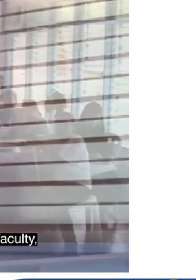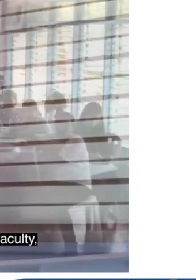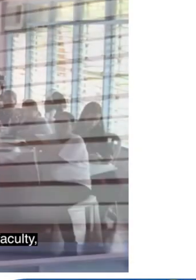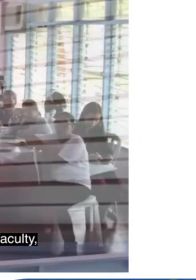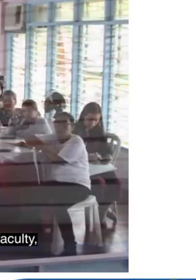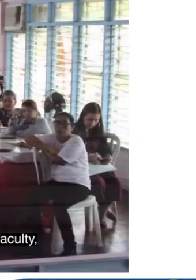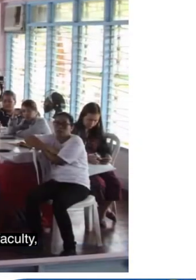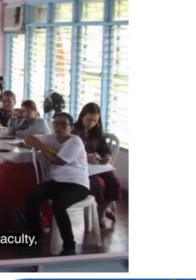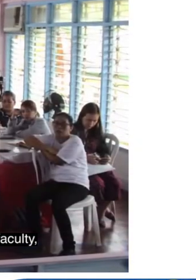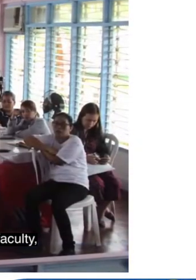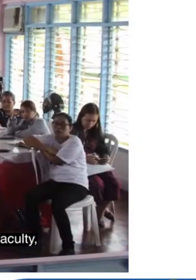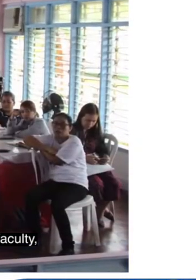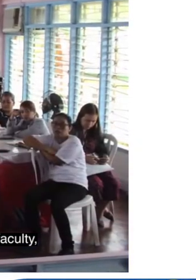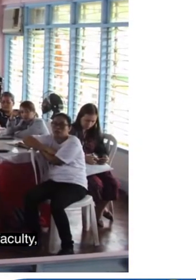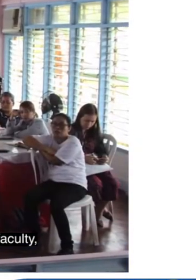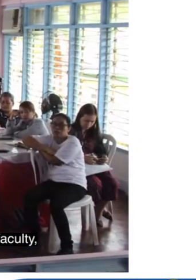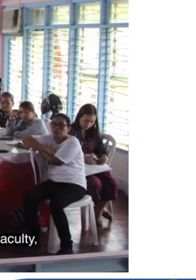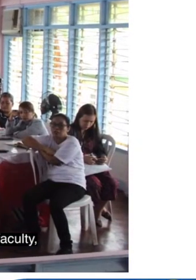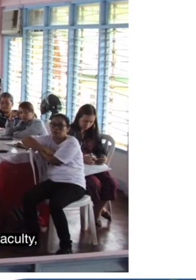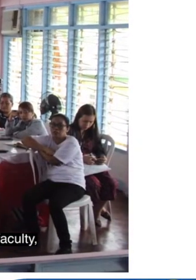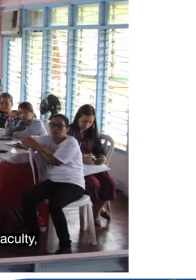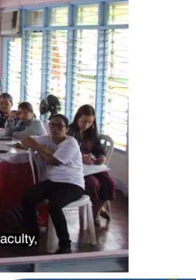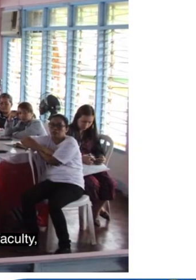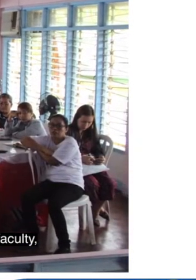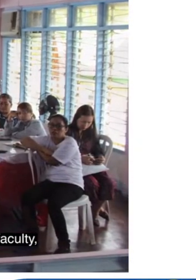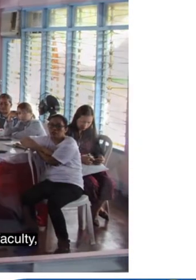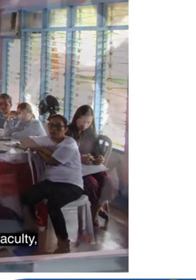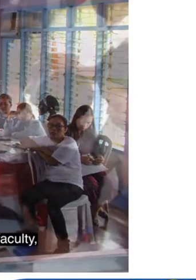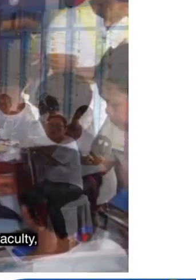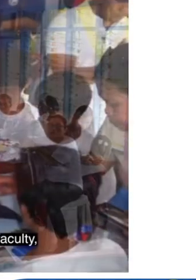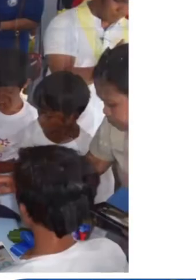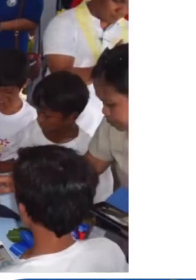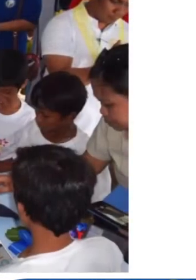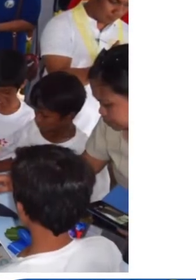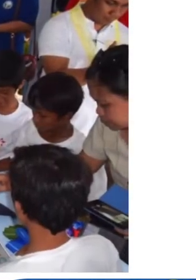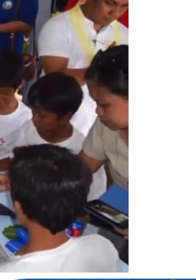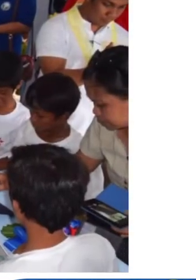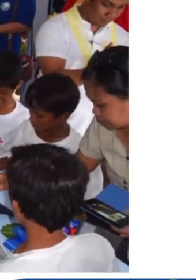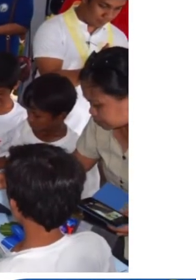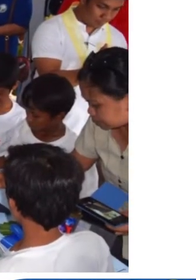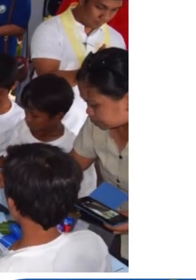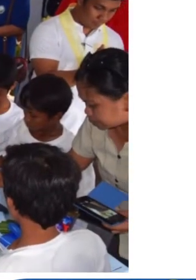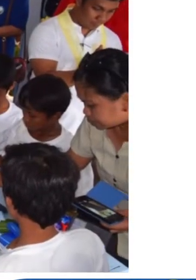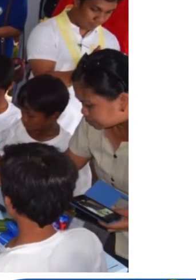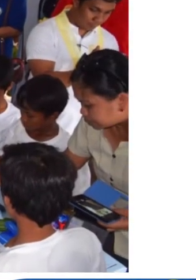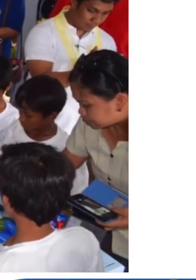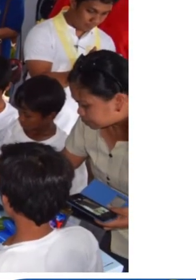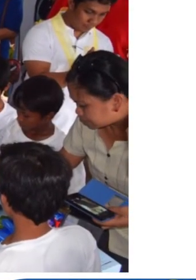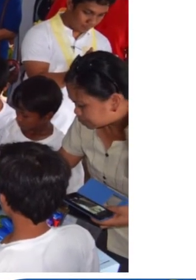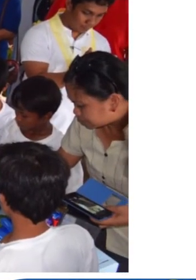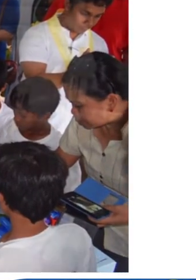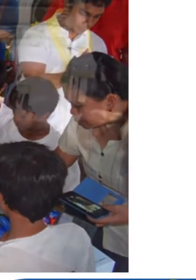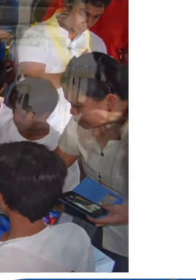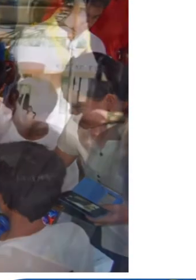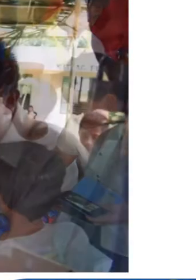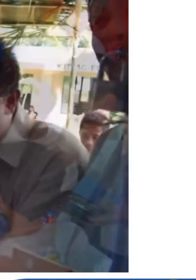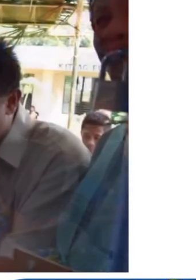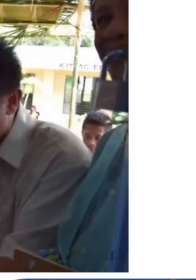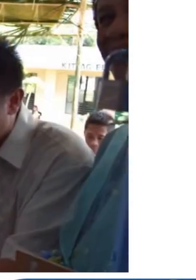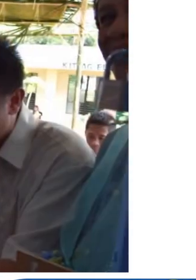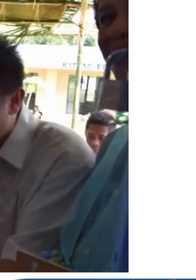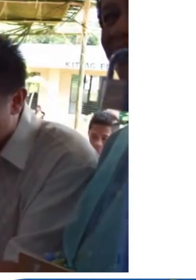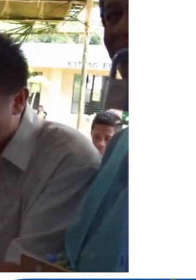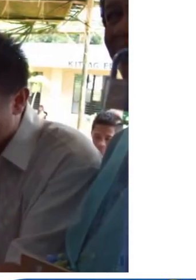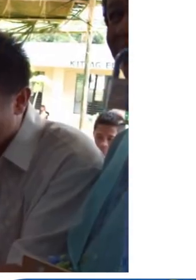faculty, hindi lang students, but also yung mga parents. Nakikita mo yung tuwa nila. Actually, yung